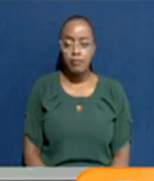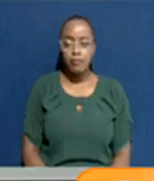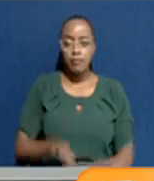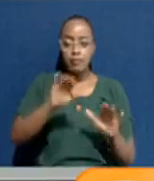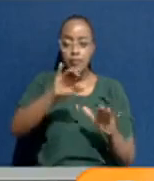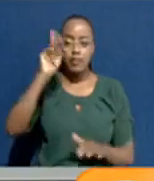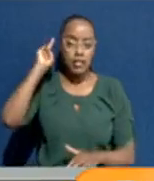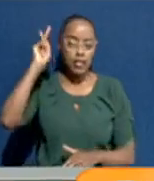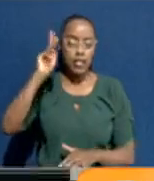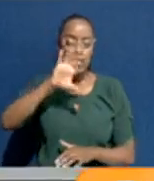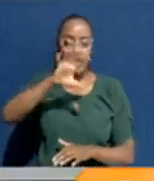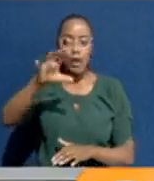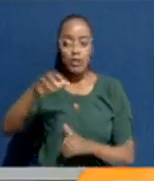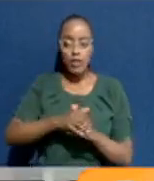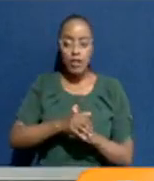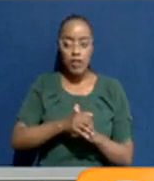In Kisii County,